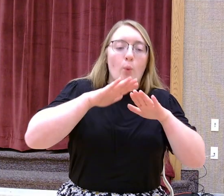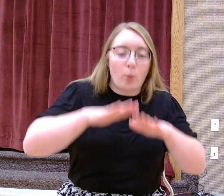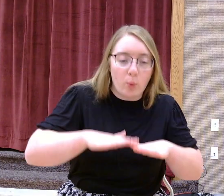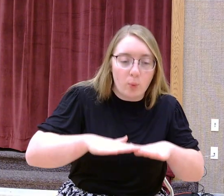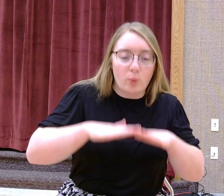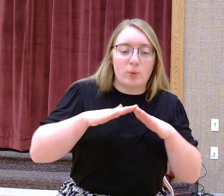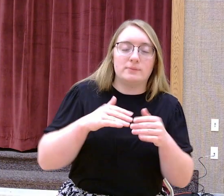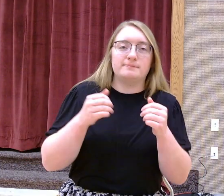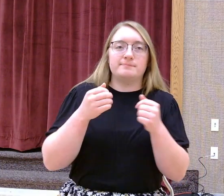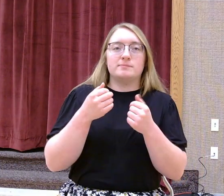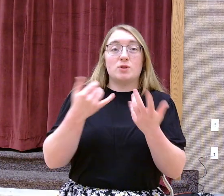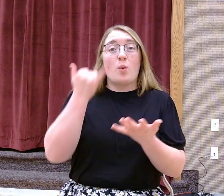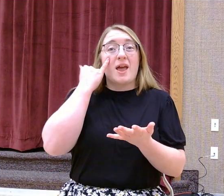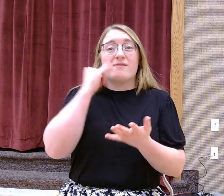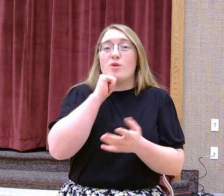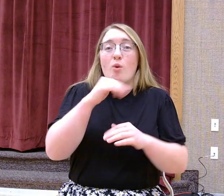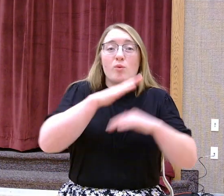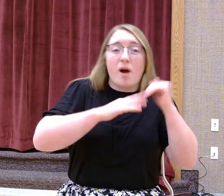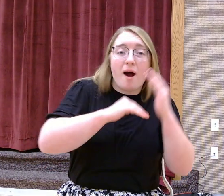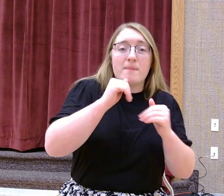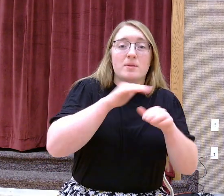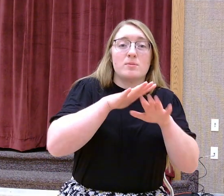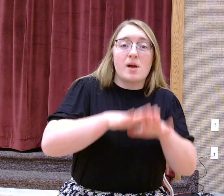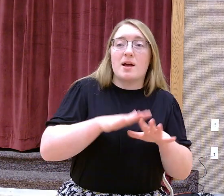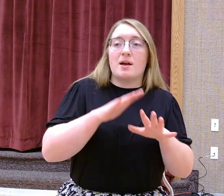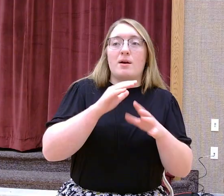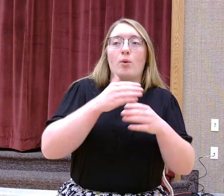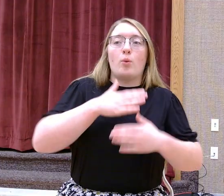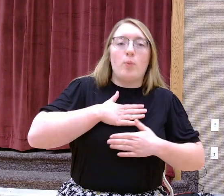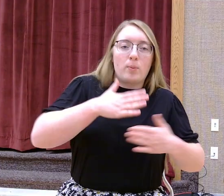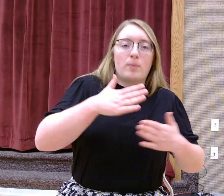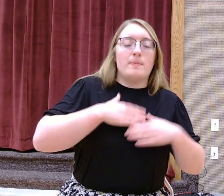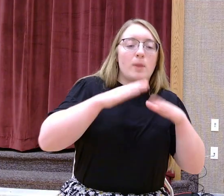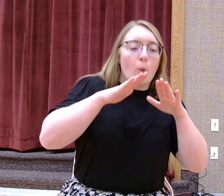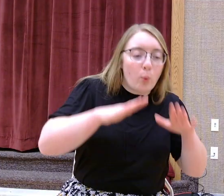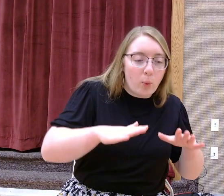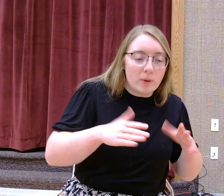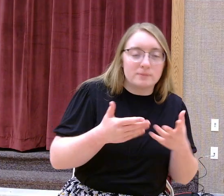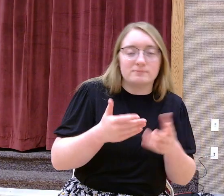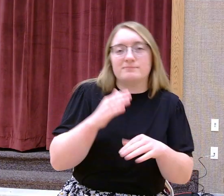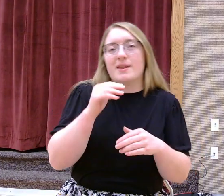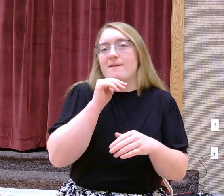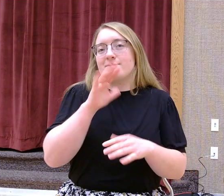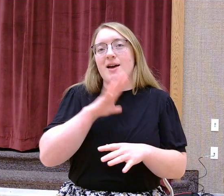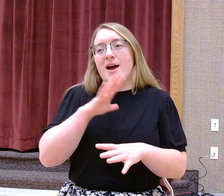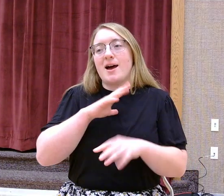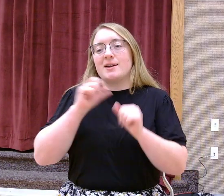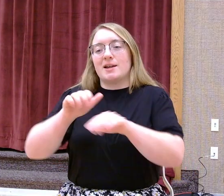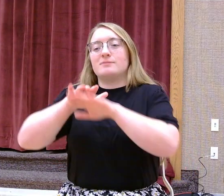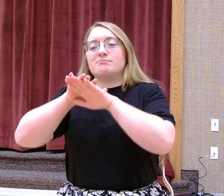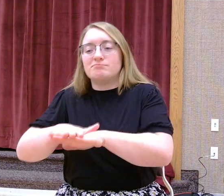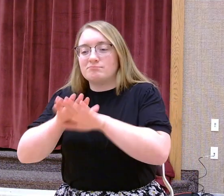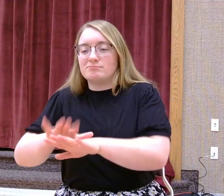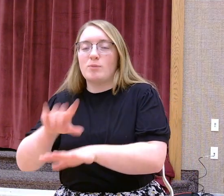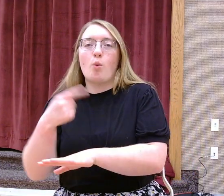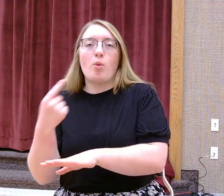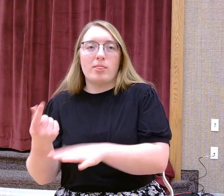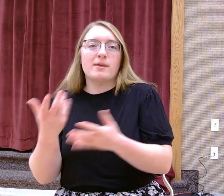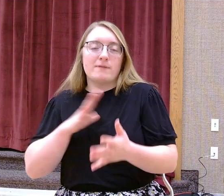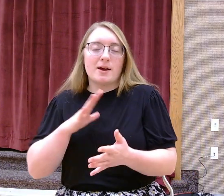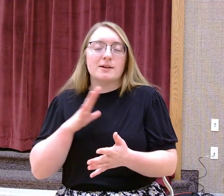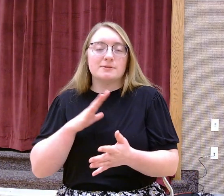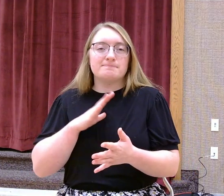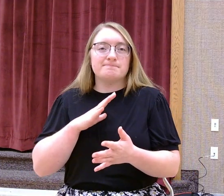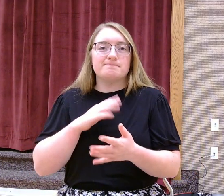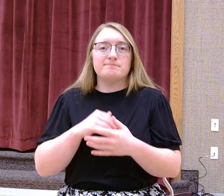breaths, that's okay. Just do chest compressions. That's fine. Infants are usually more of a respiratory